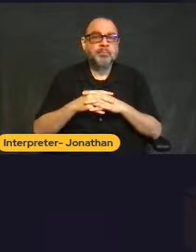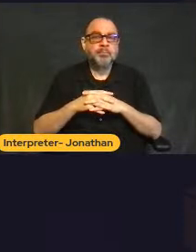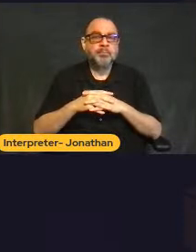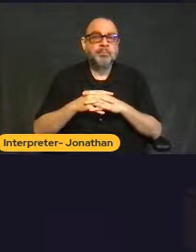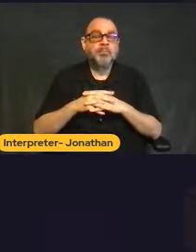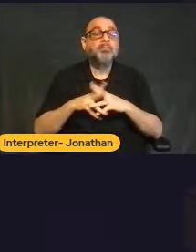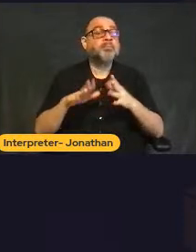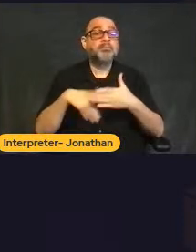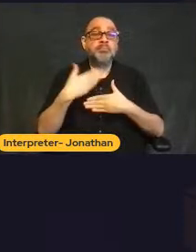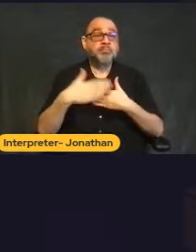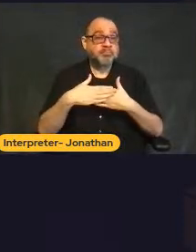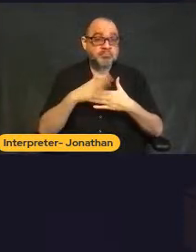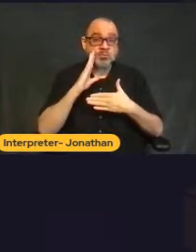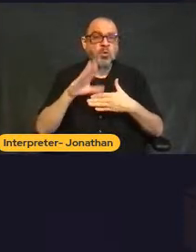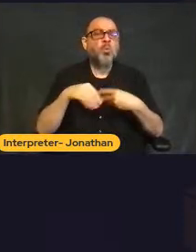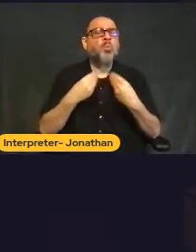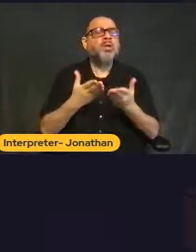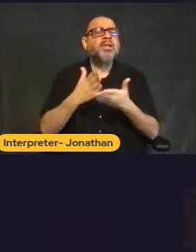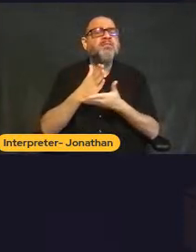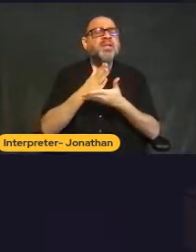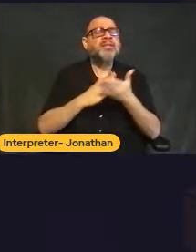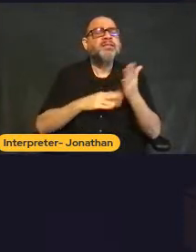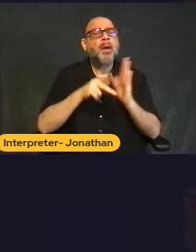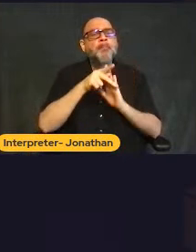Next, we'll give it some properties.